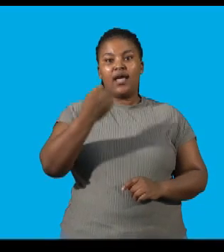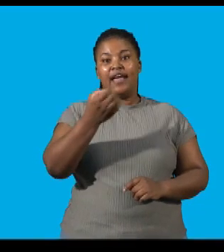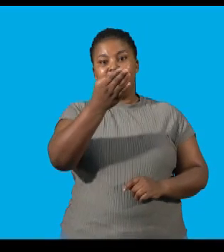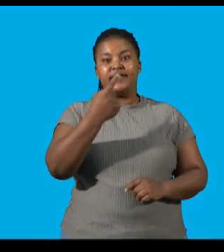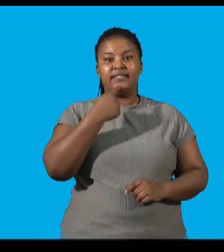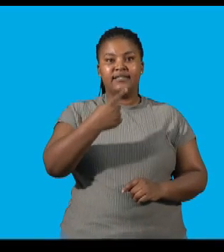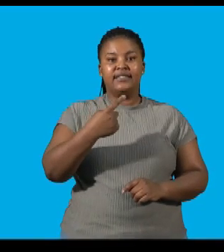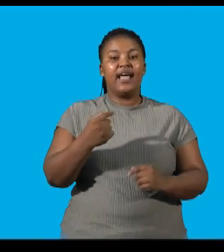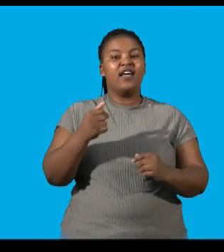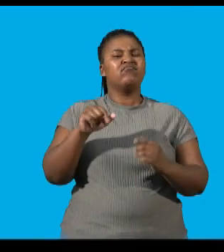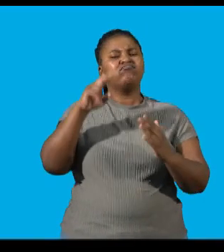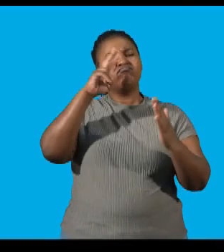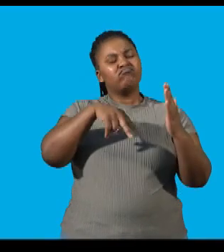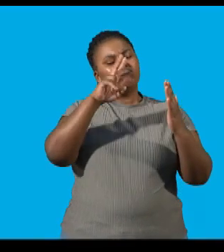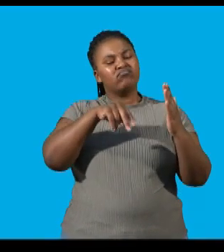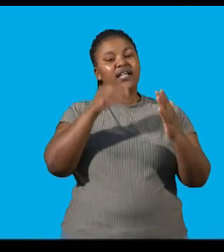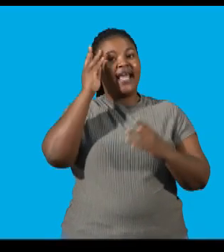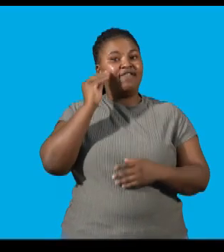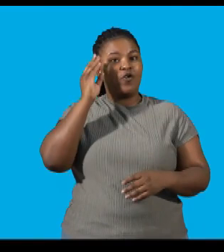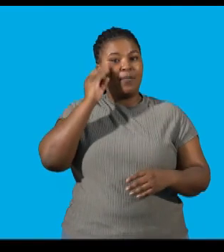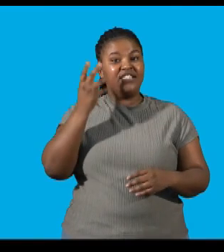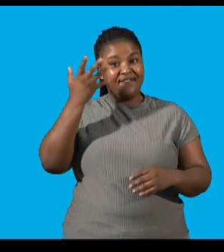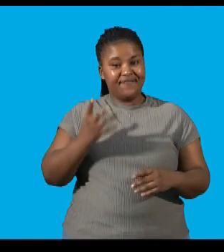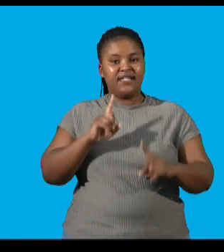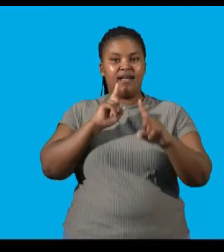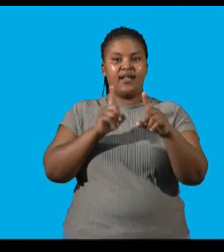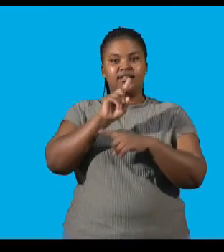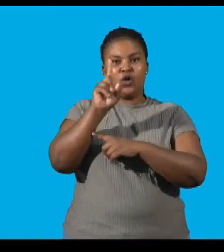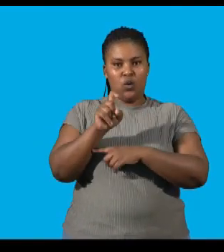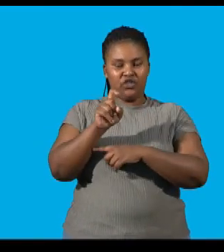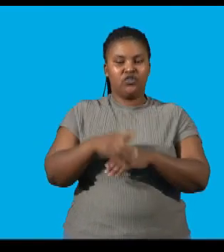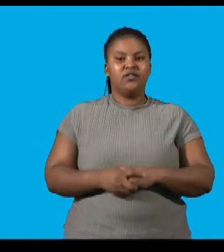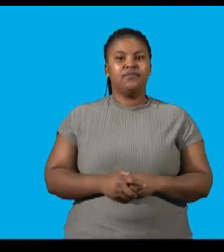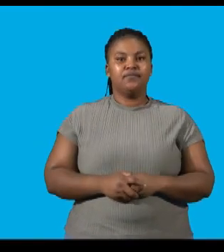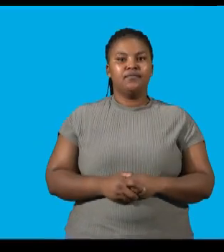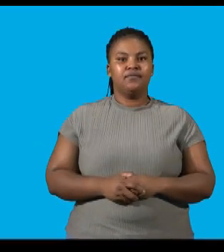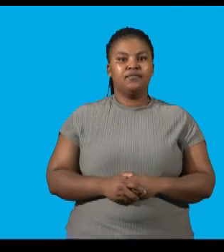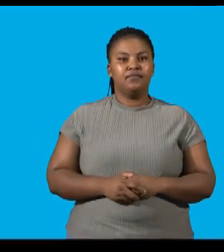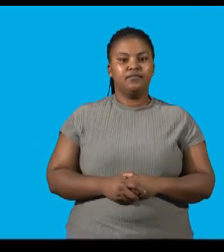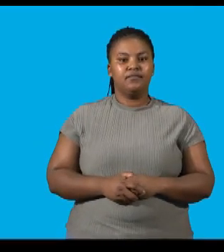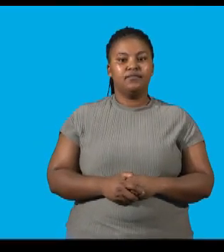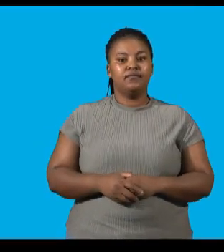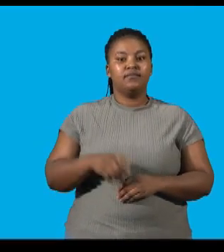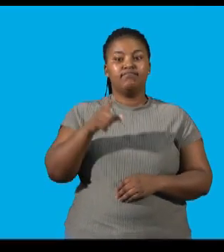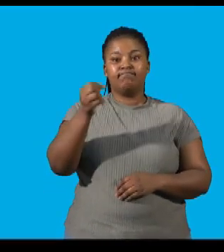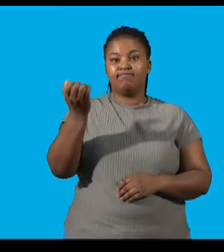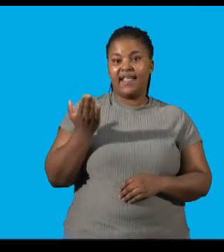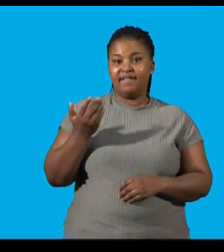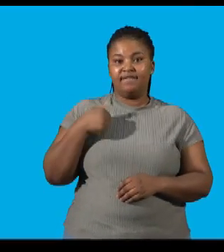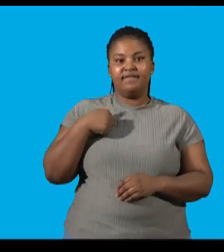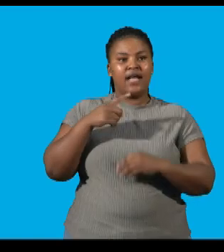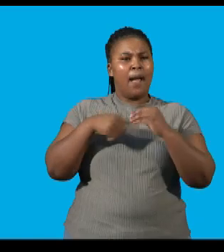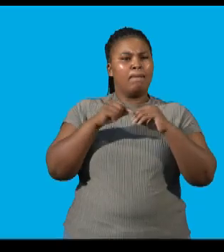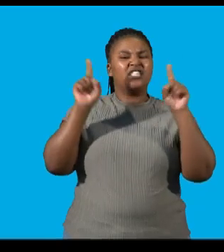have here says, study the information and answer the questions that follow. So this is what we're